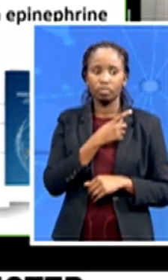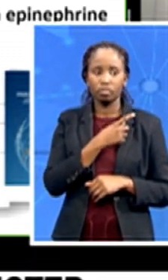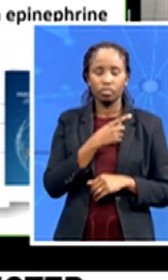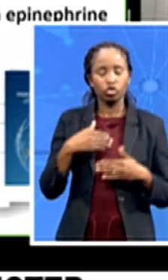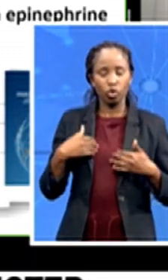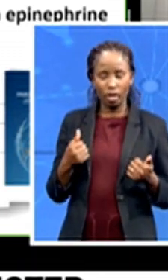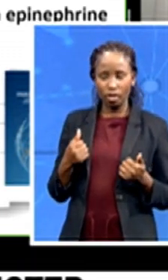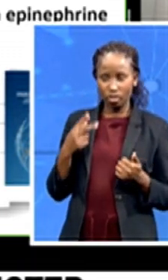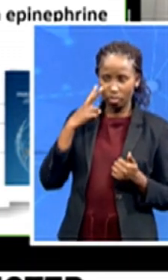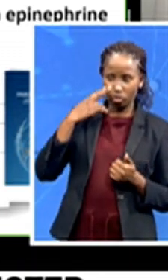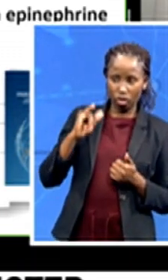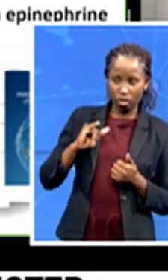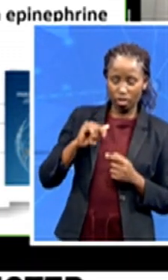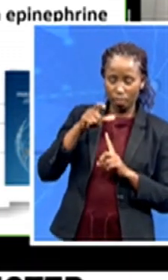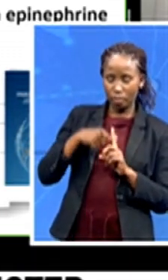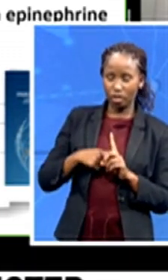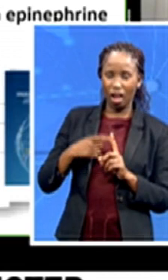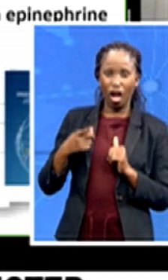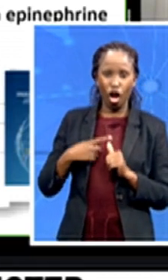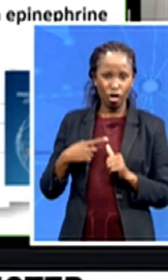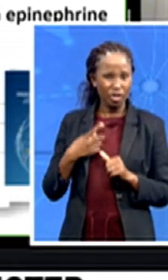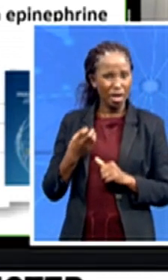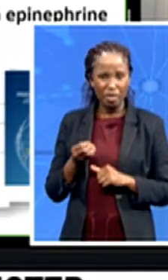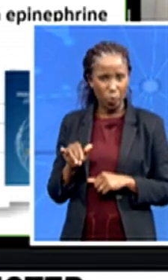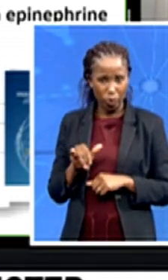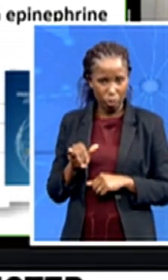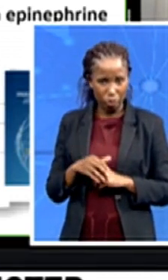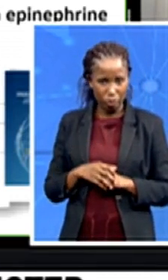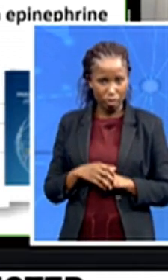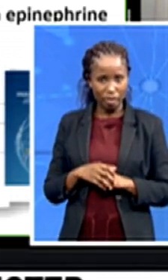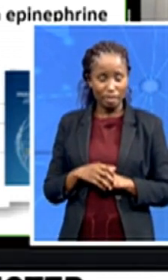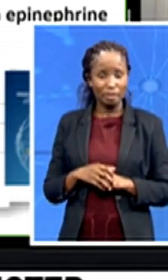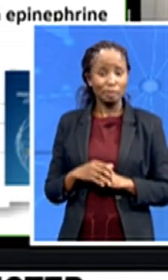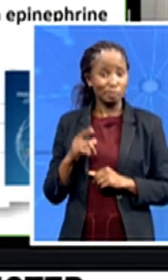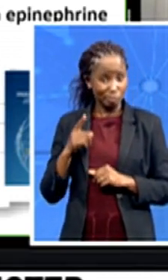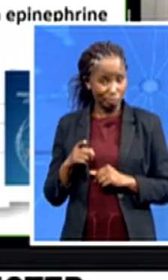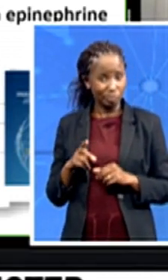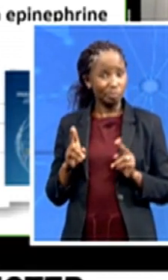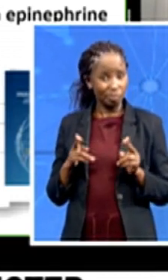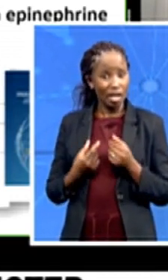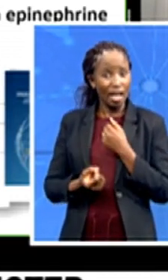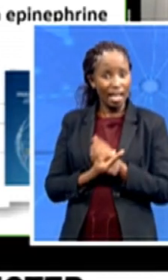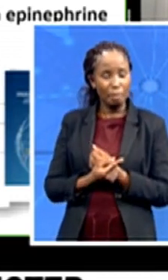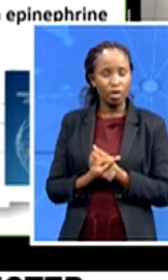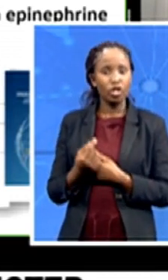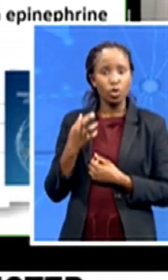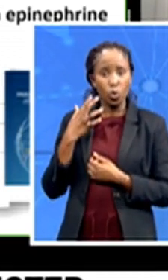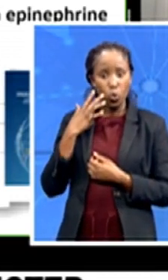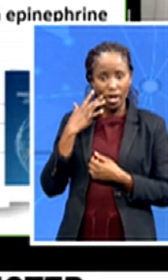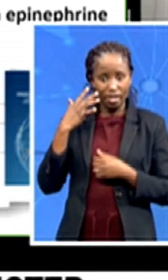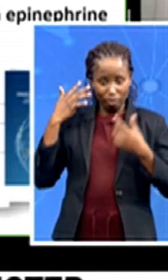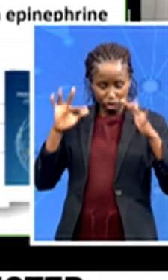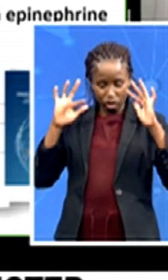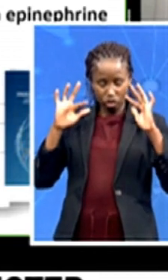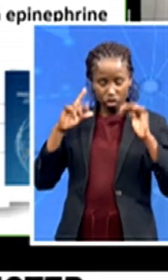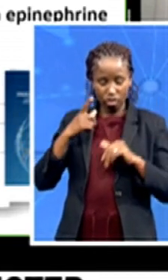the vaccine. And this usually happens up to 1 hour after vaccination. It's very